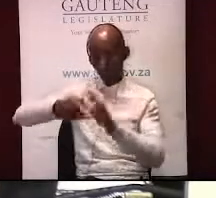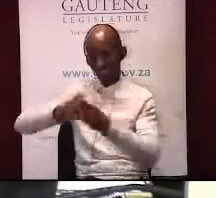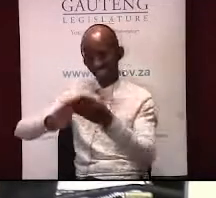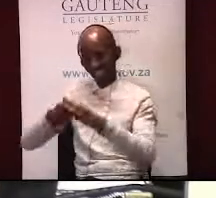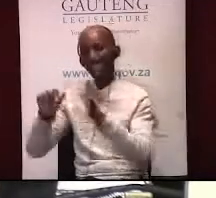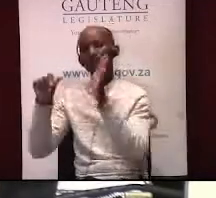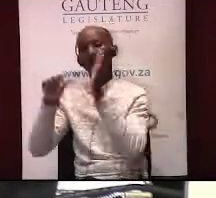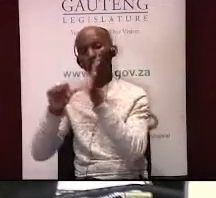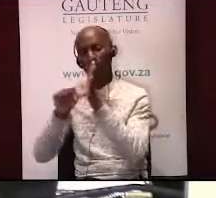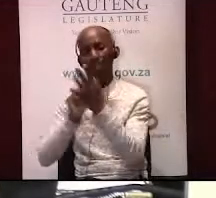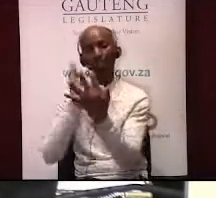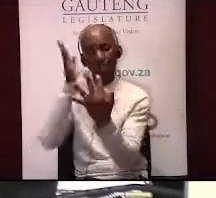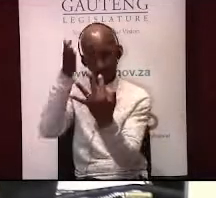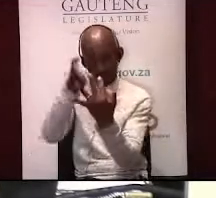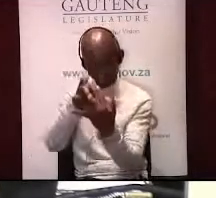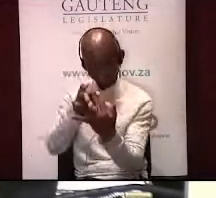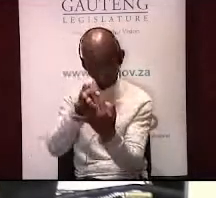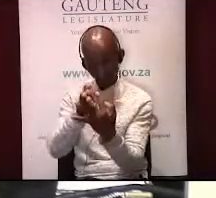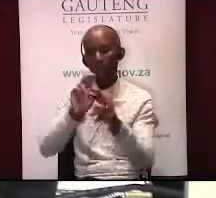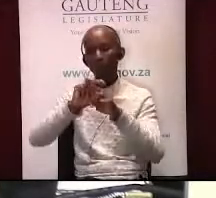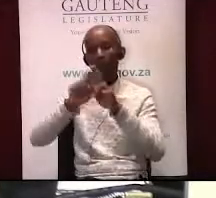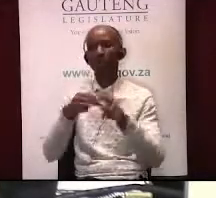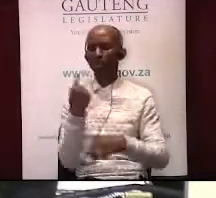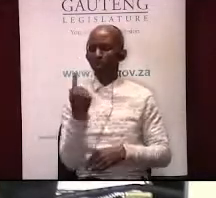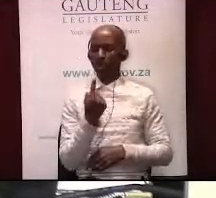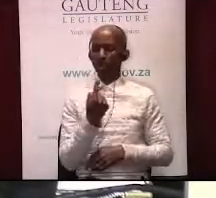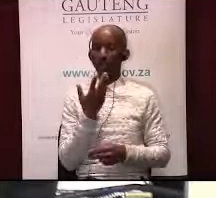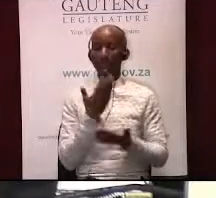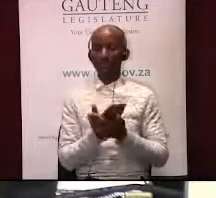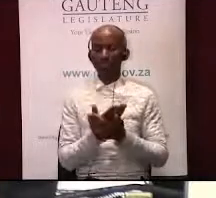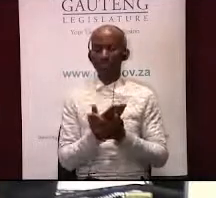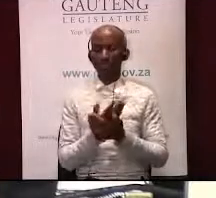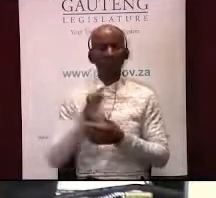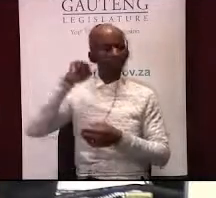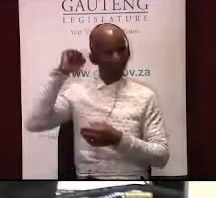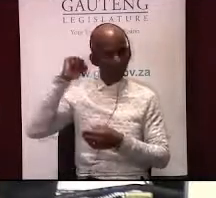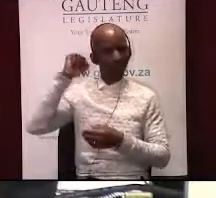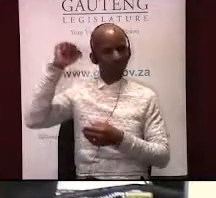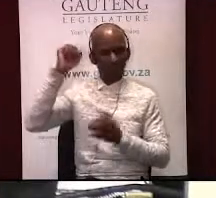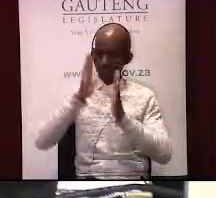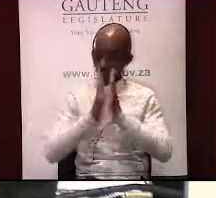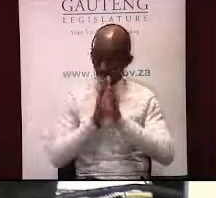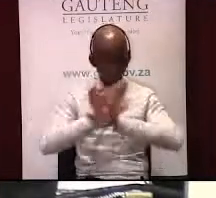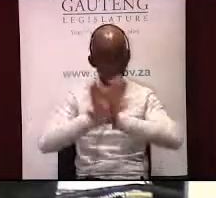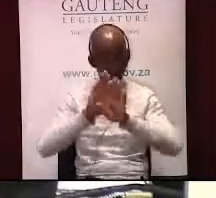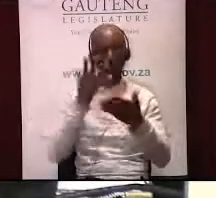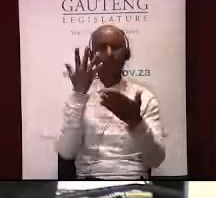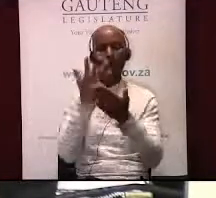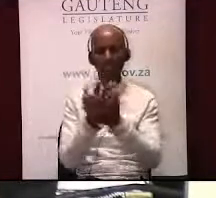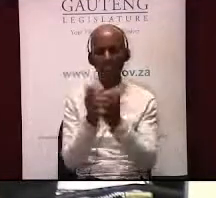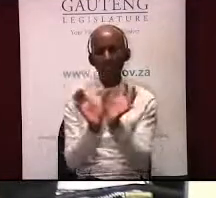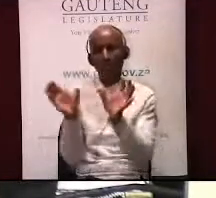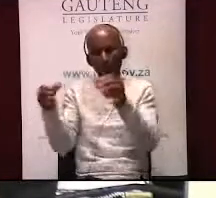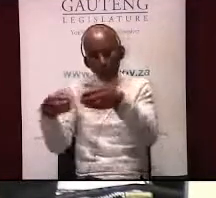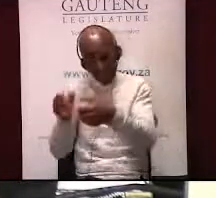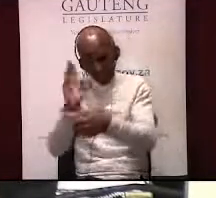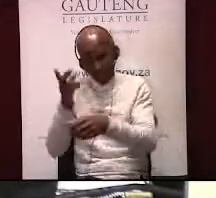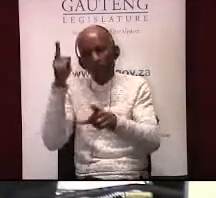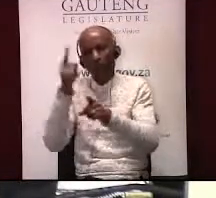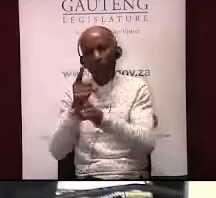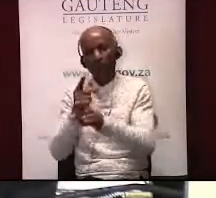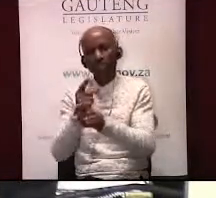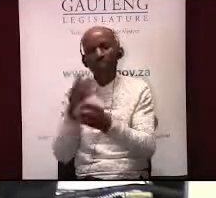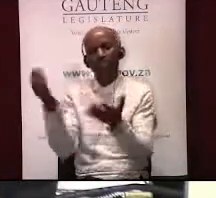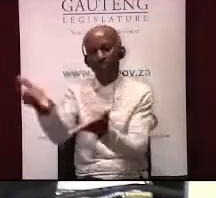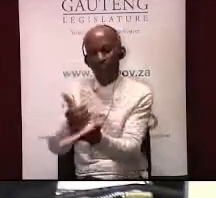important that we engage. Not only should we march and pray, but we must combine all these